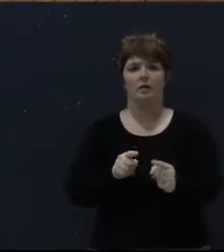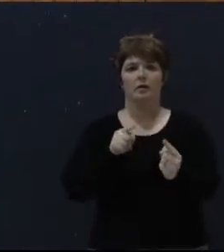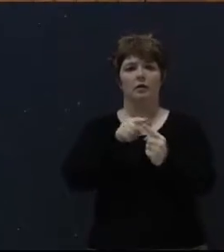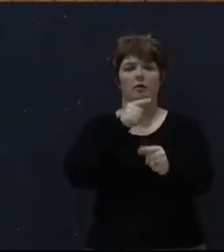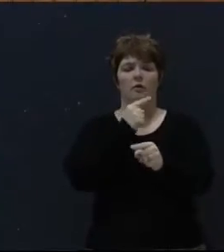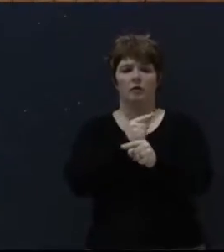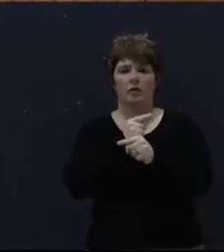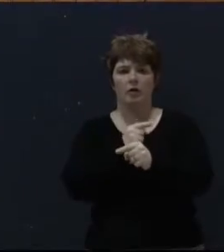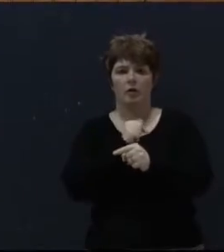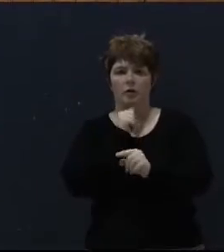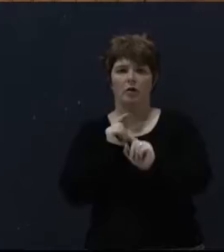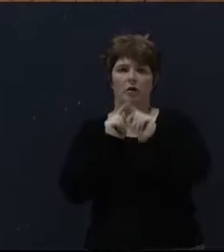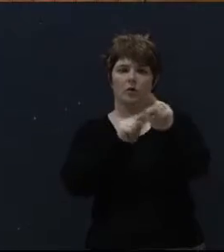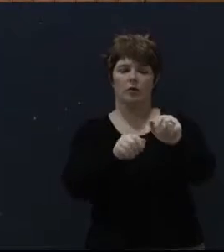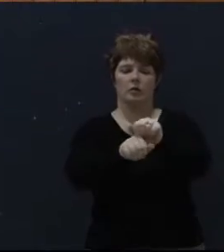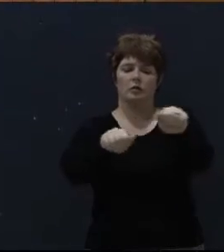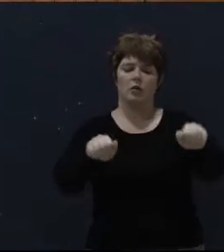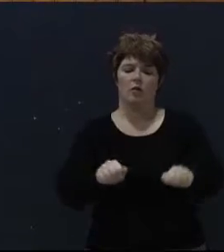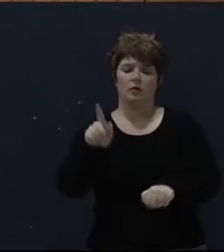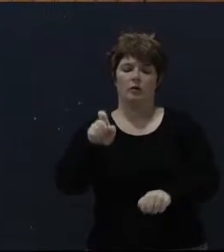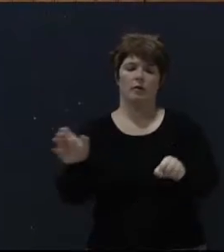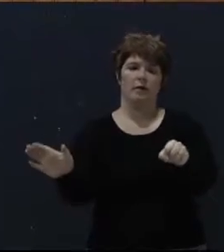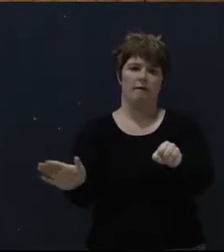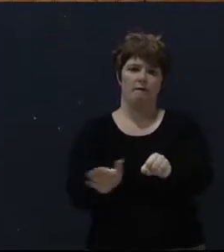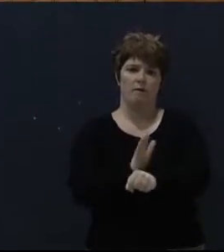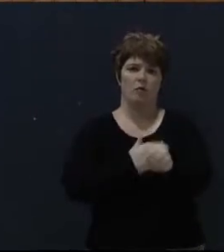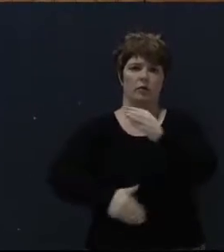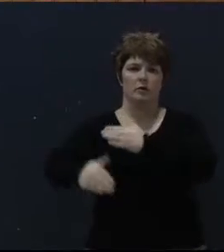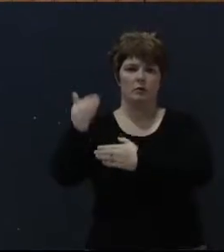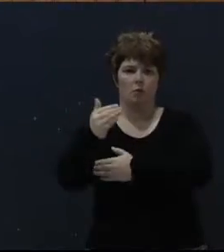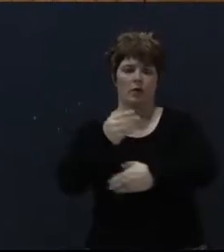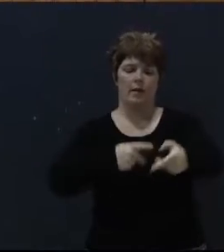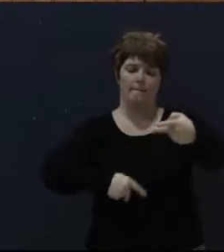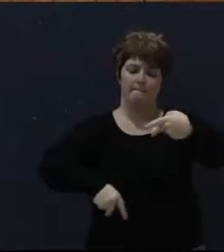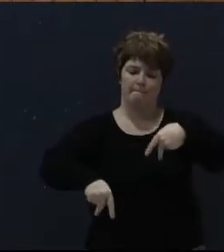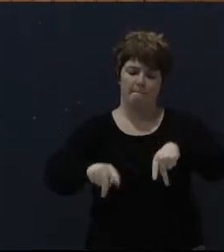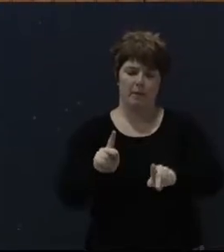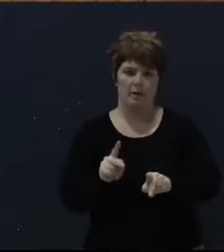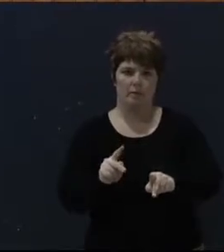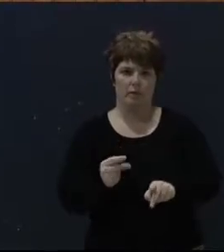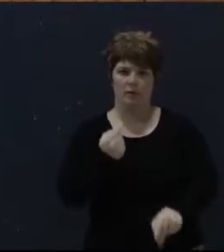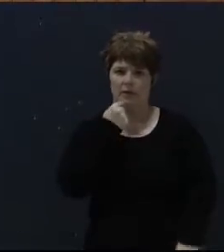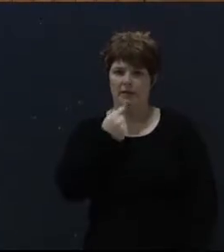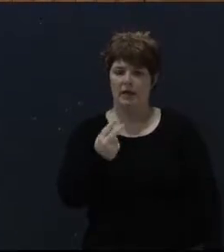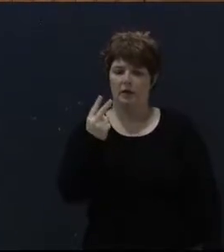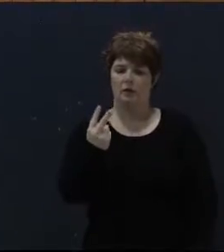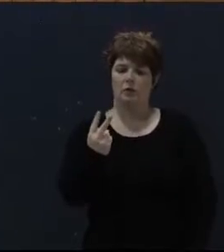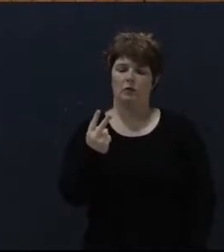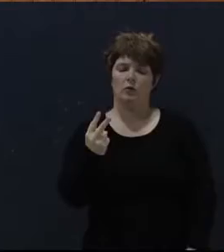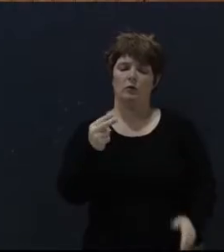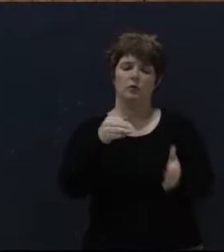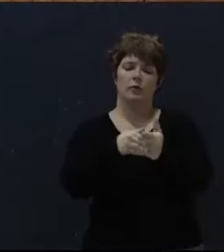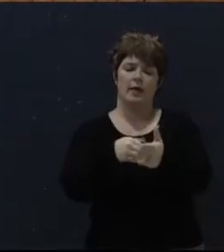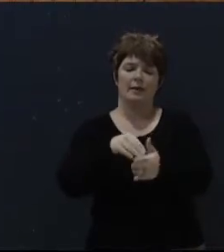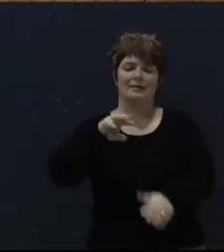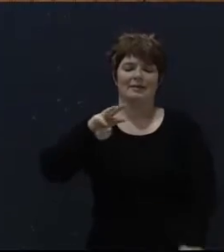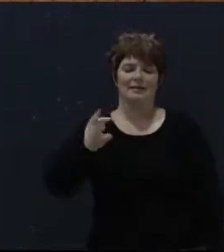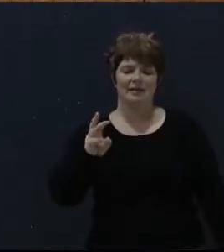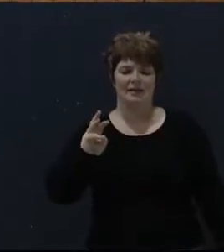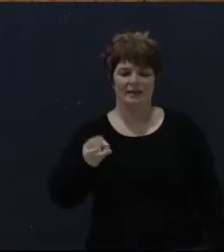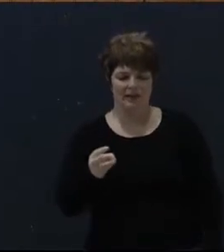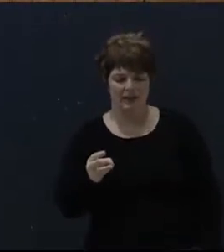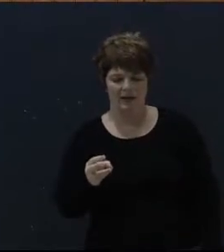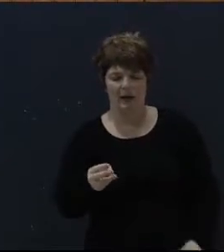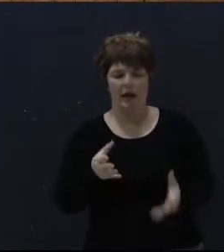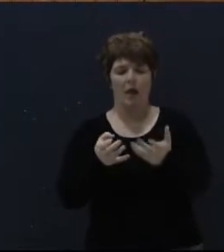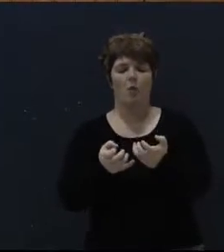You know, this altar ought to be filled full this morning of people who say in 2016, I want to be